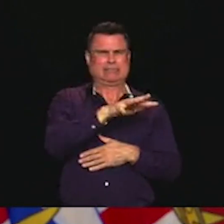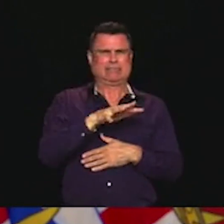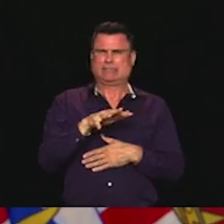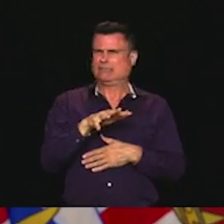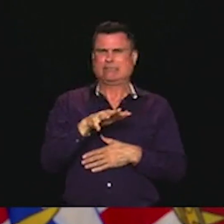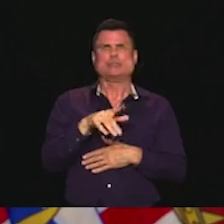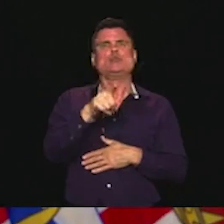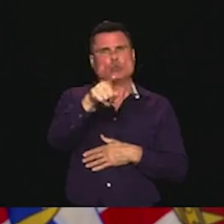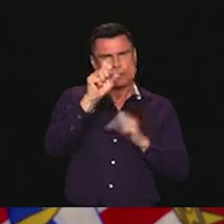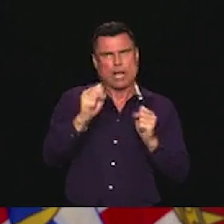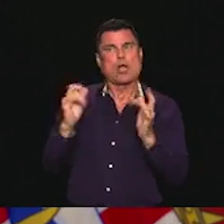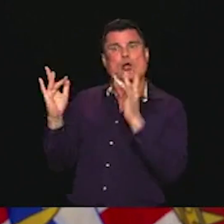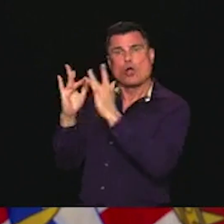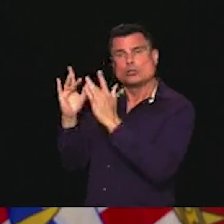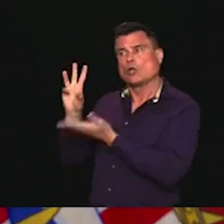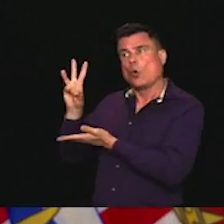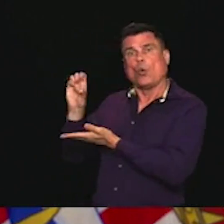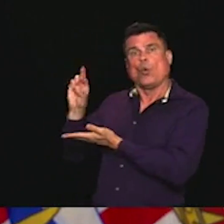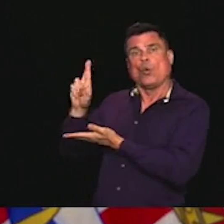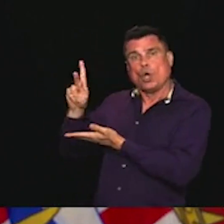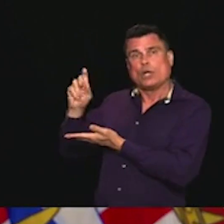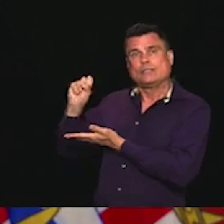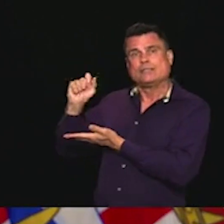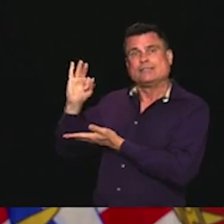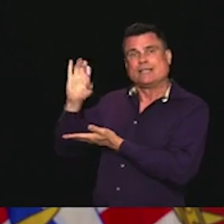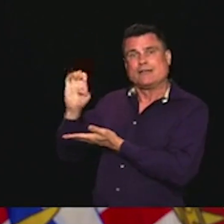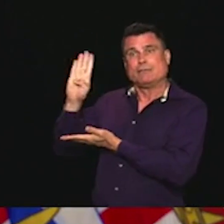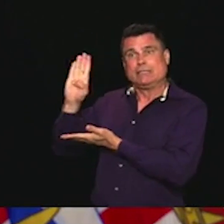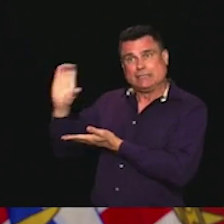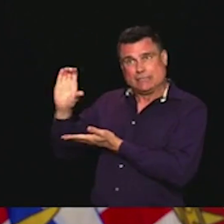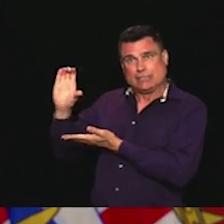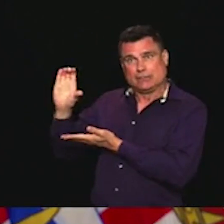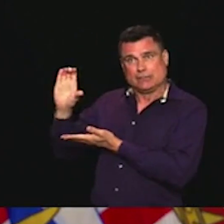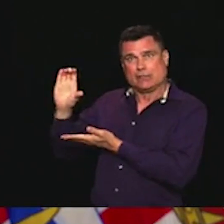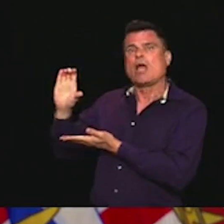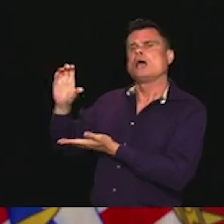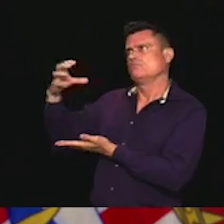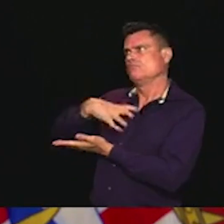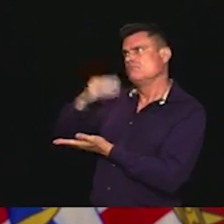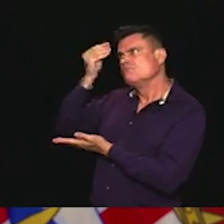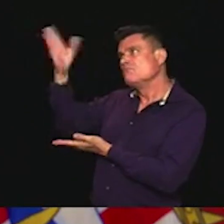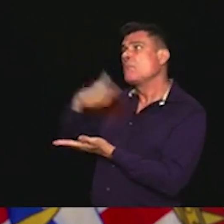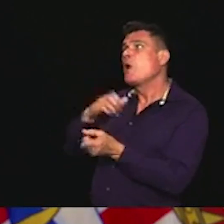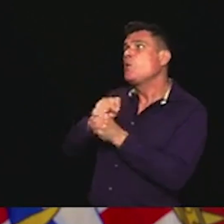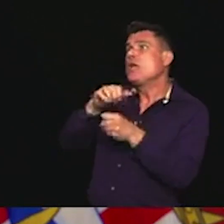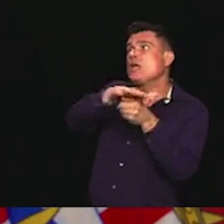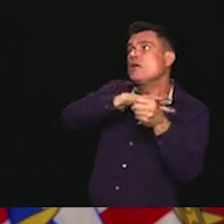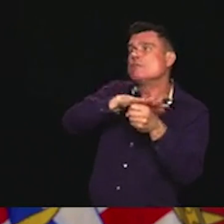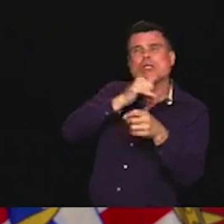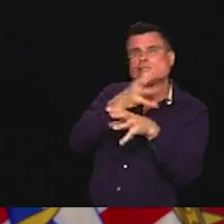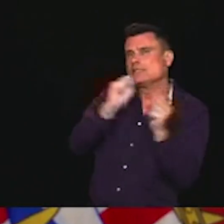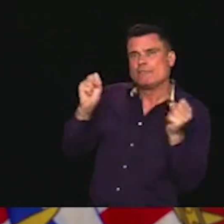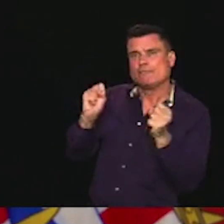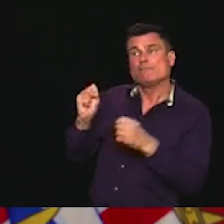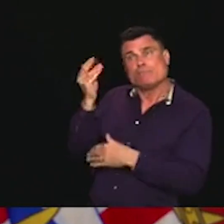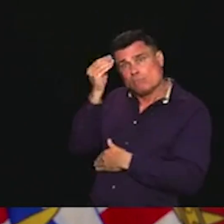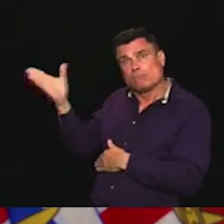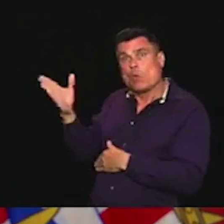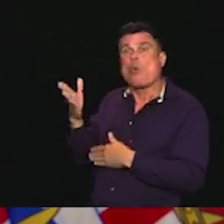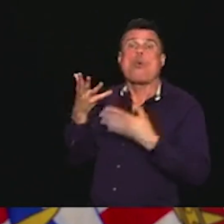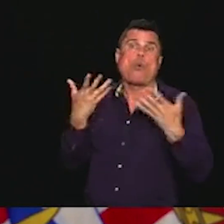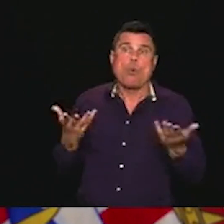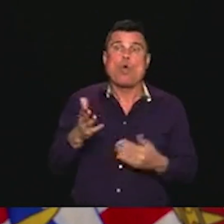place to go to get the advice or the to have the complaints if you have complaints. You can also, of course, go through